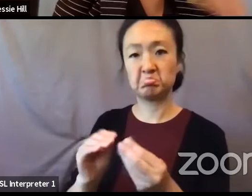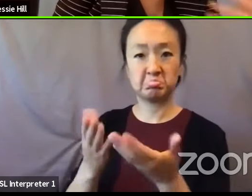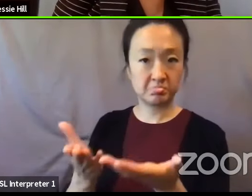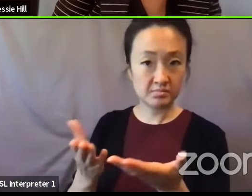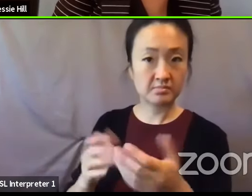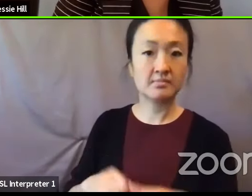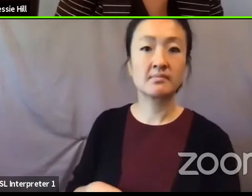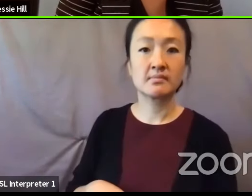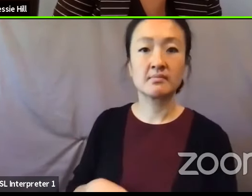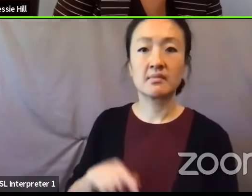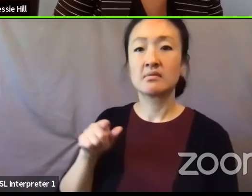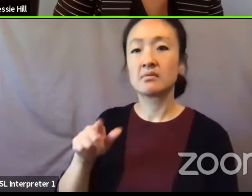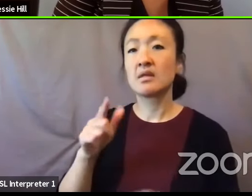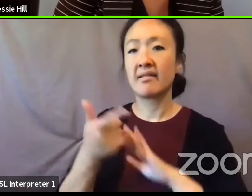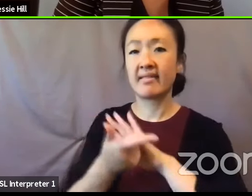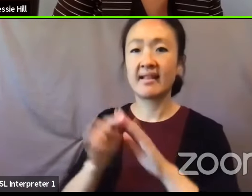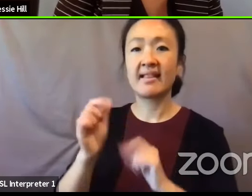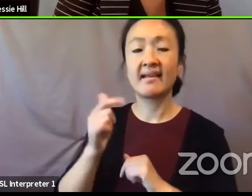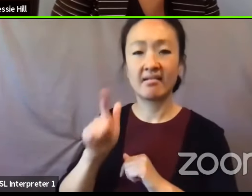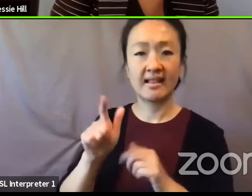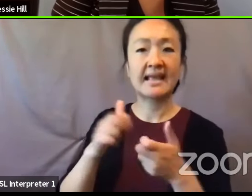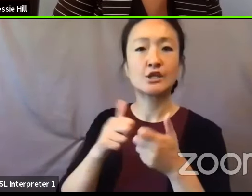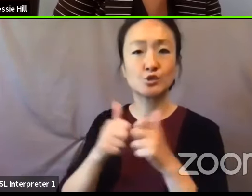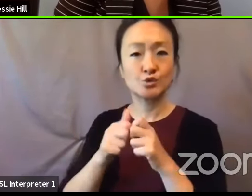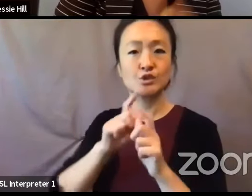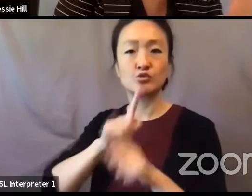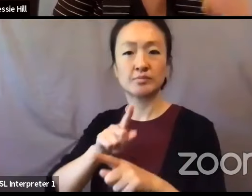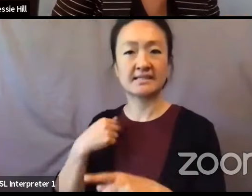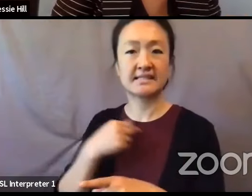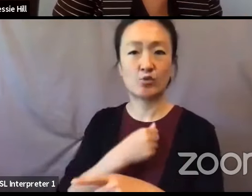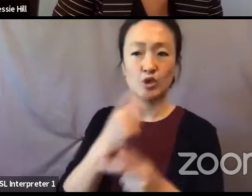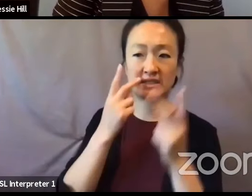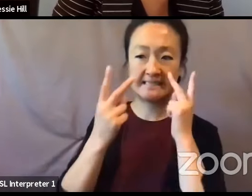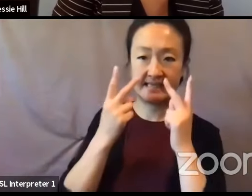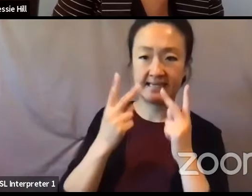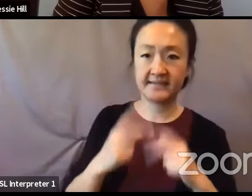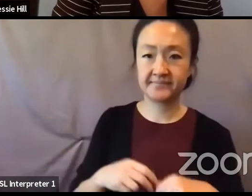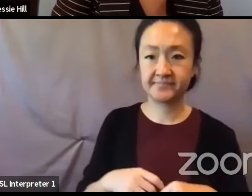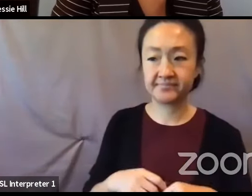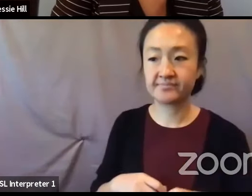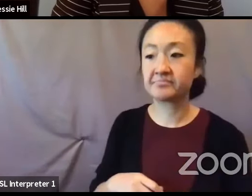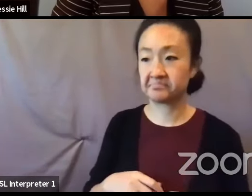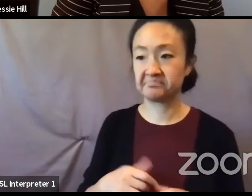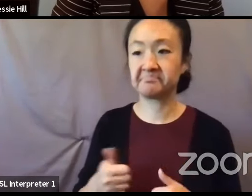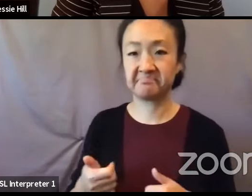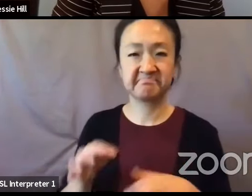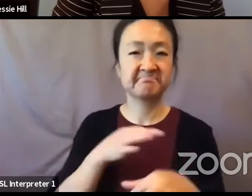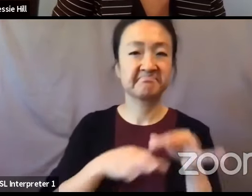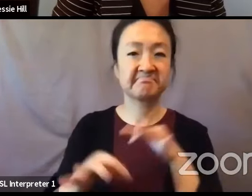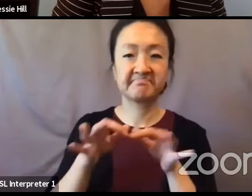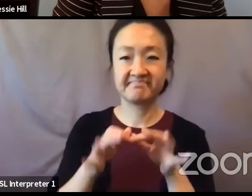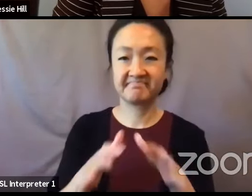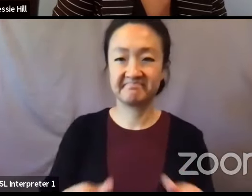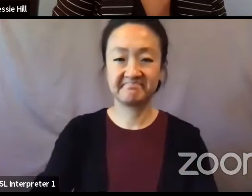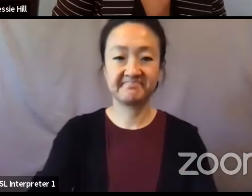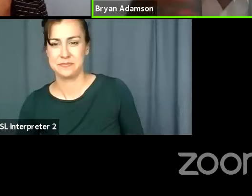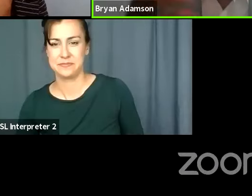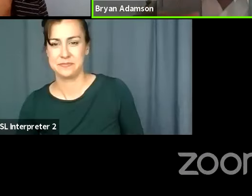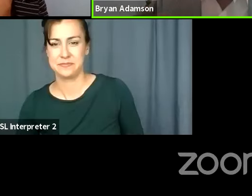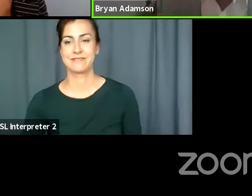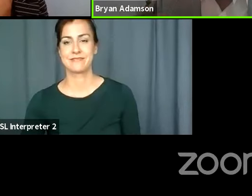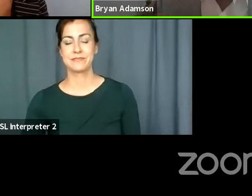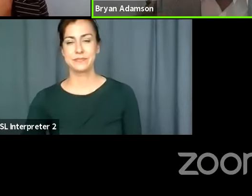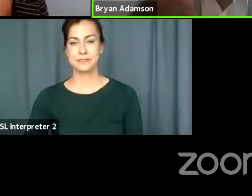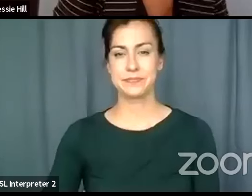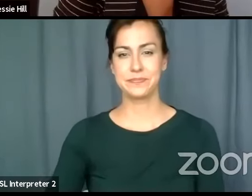pick up on those legal issues and responses that we've been seeing. I think it's a good place to also raise